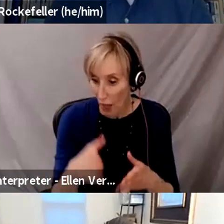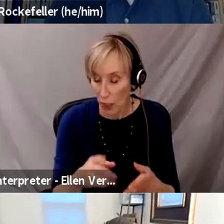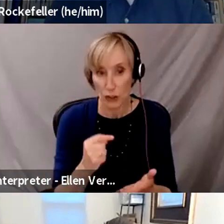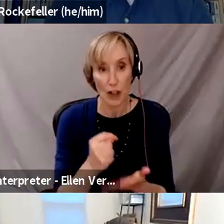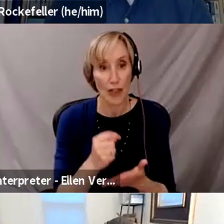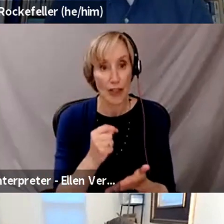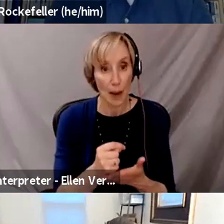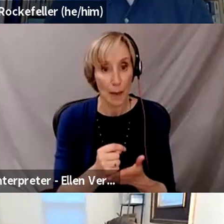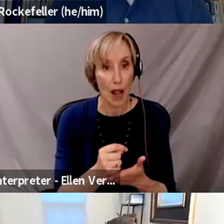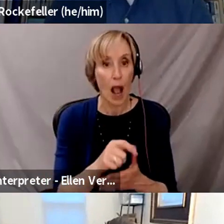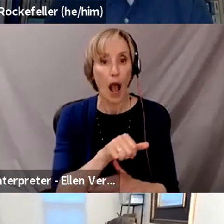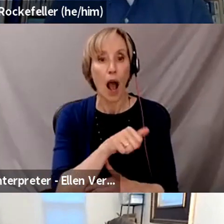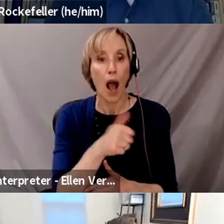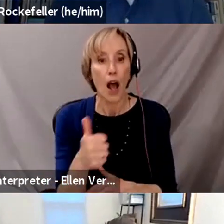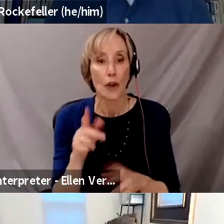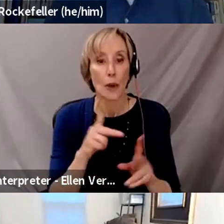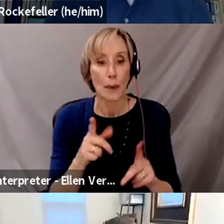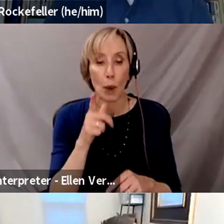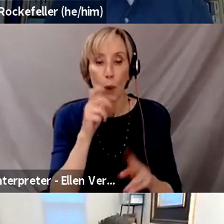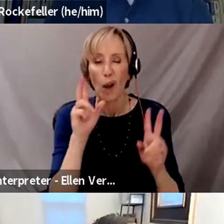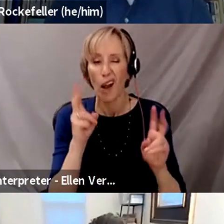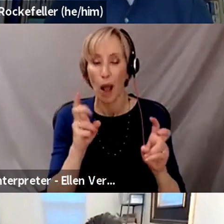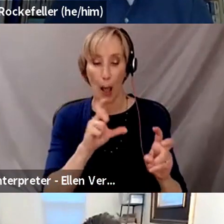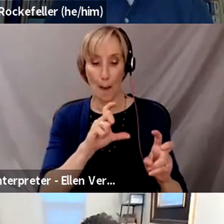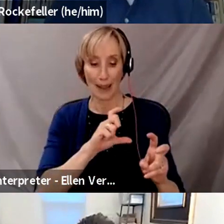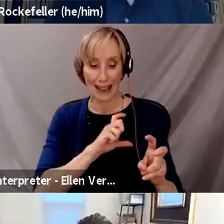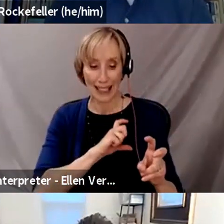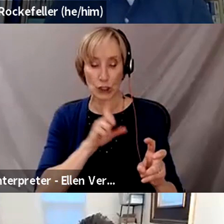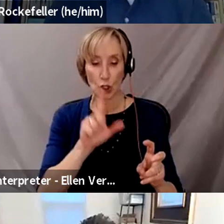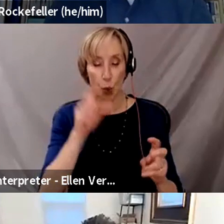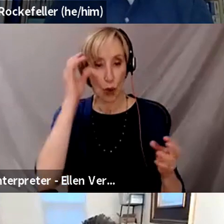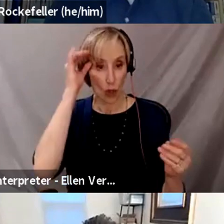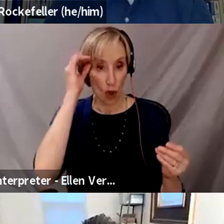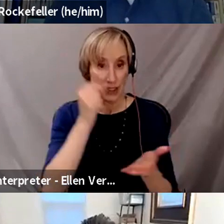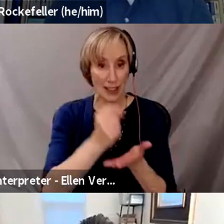who police thought, police accessibility, police things,